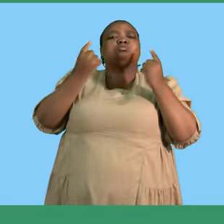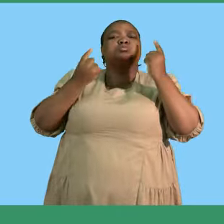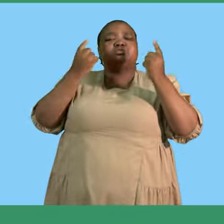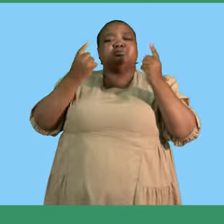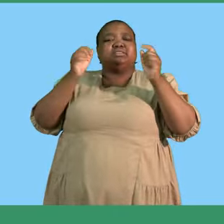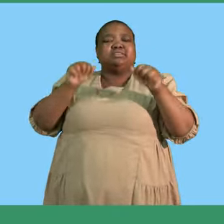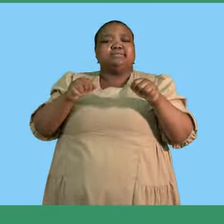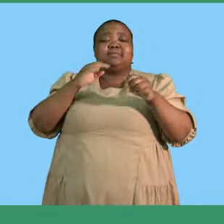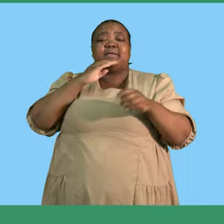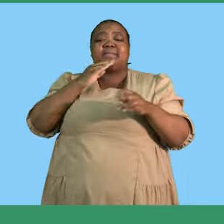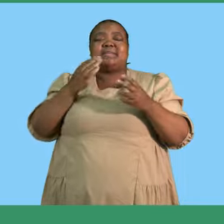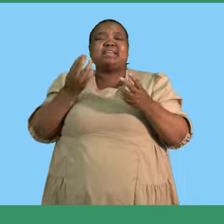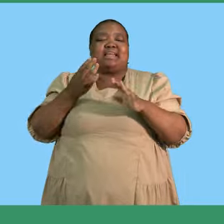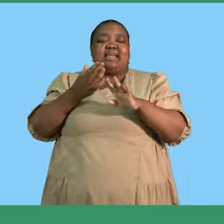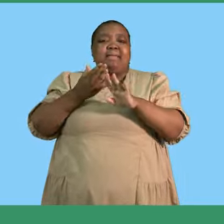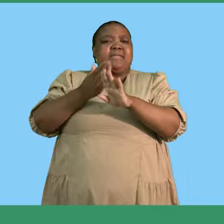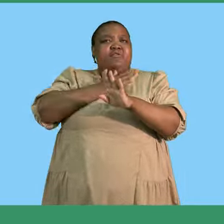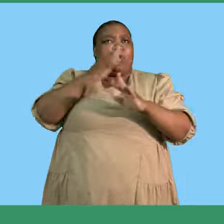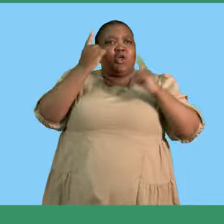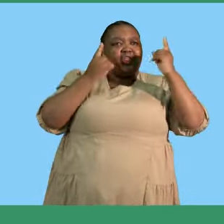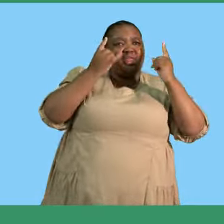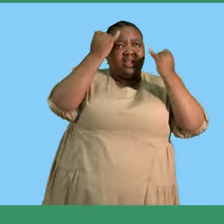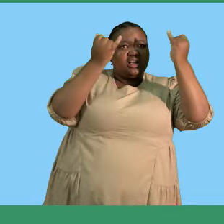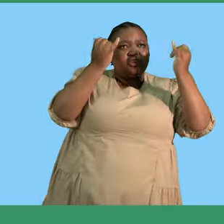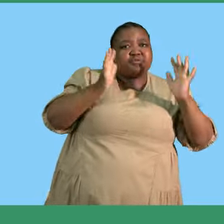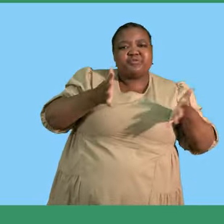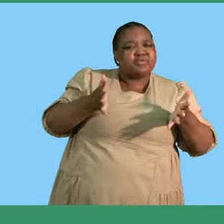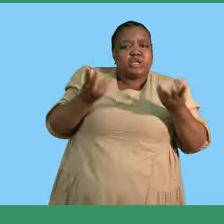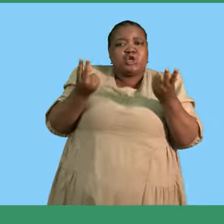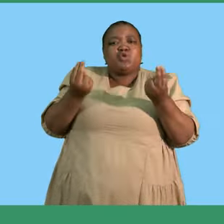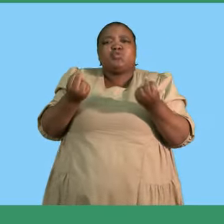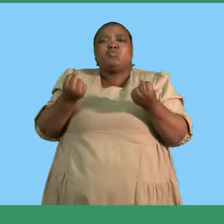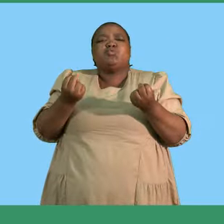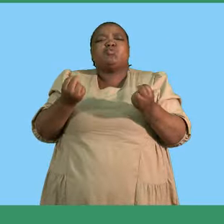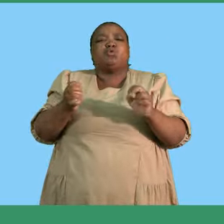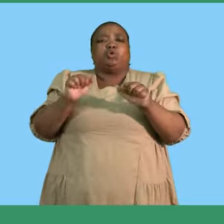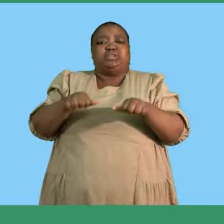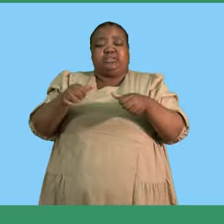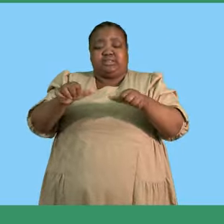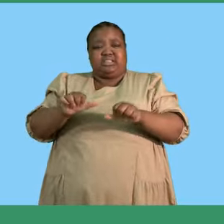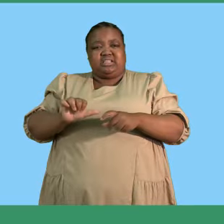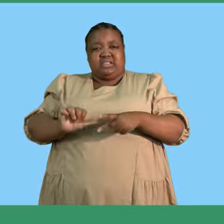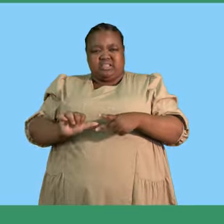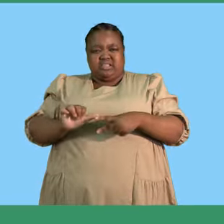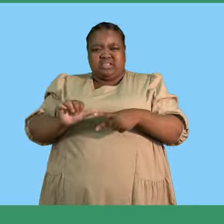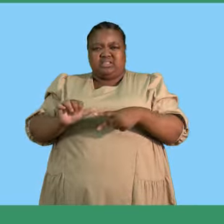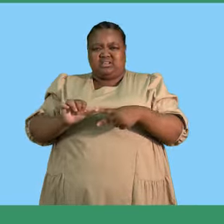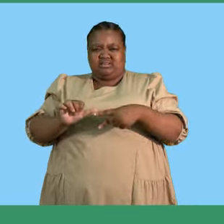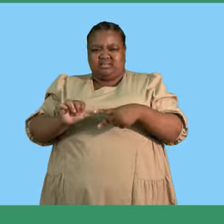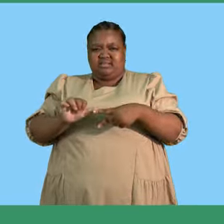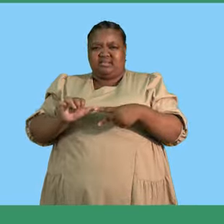this is an idea that has never been there before. We are then going to see force field, which is